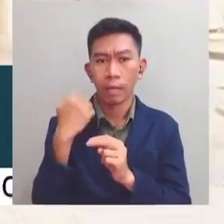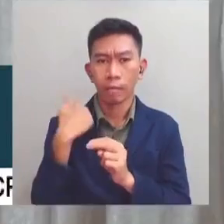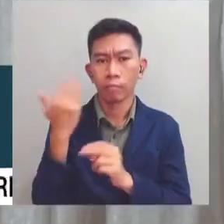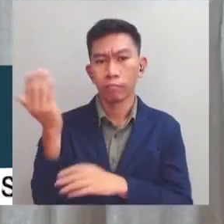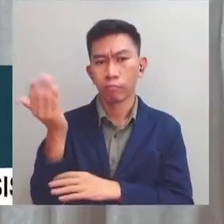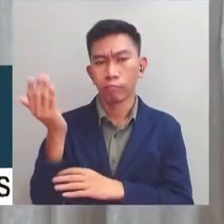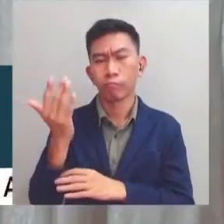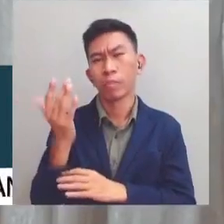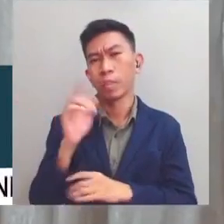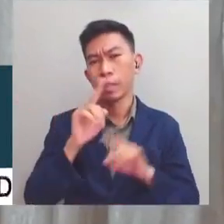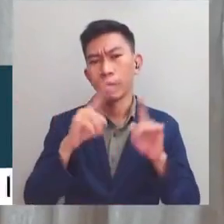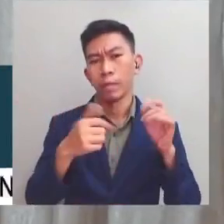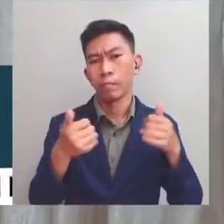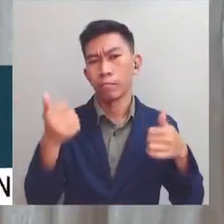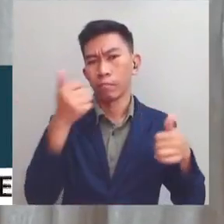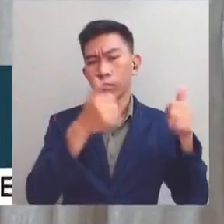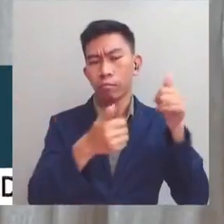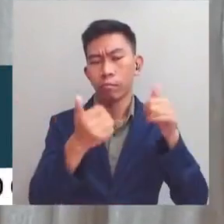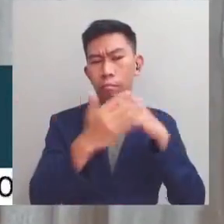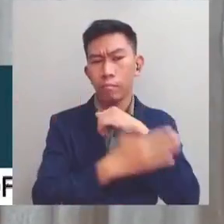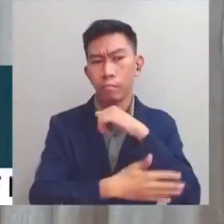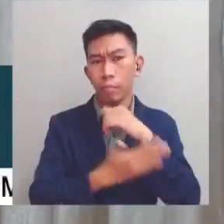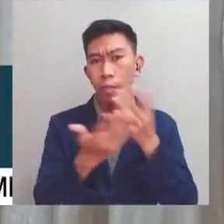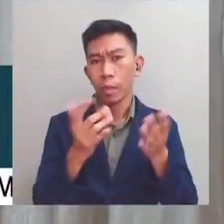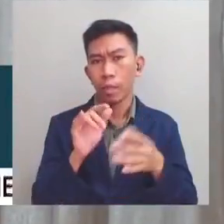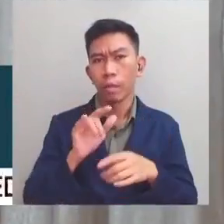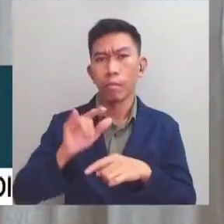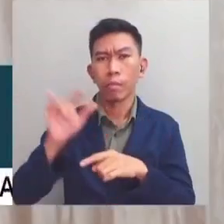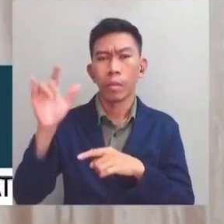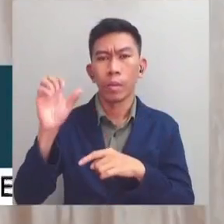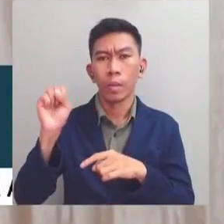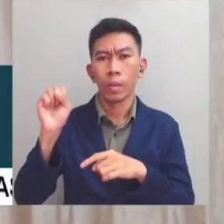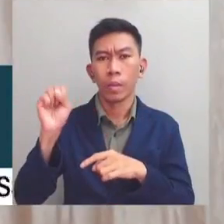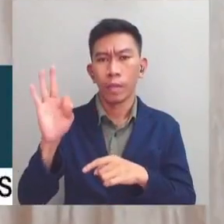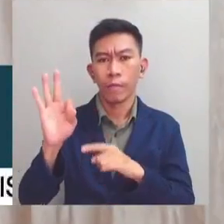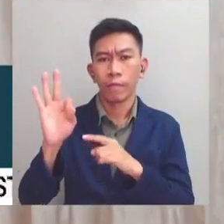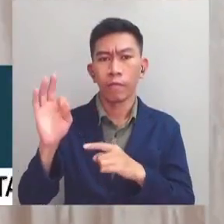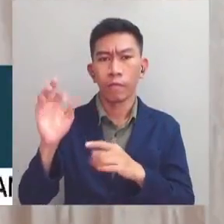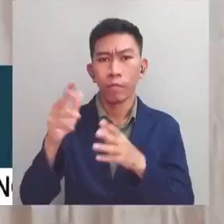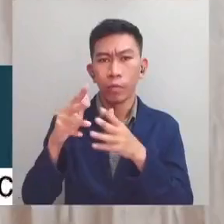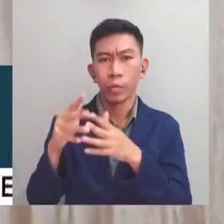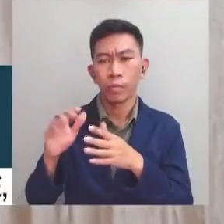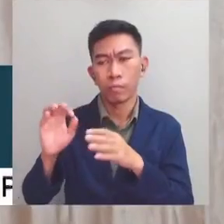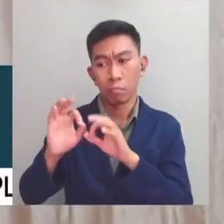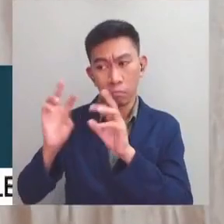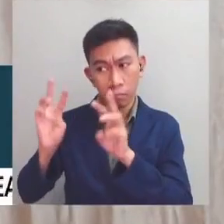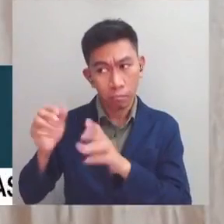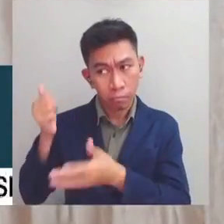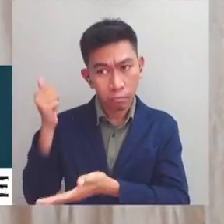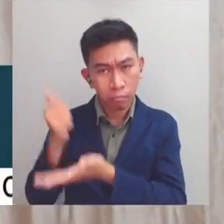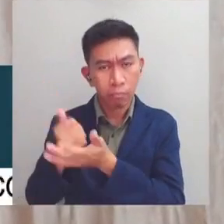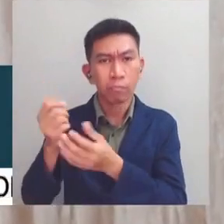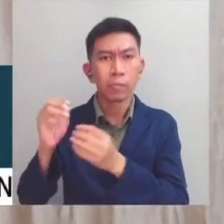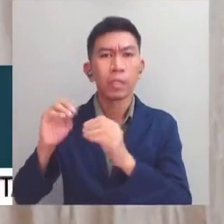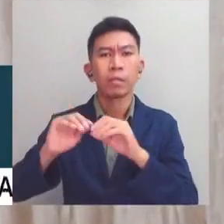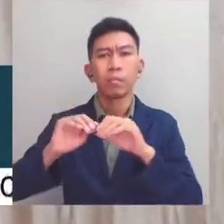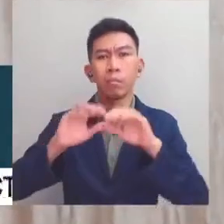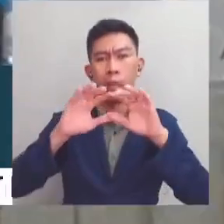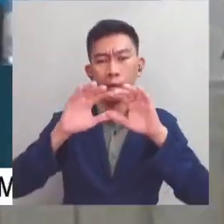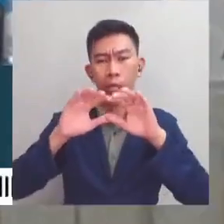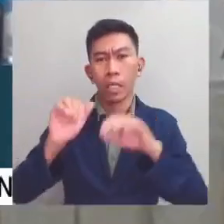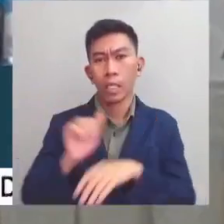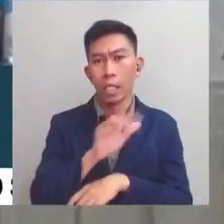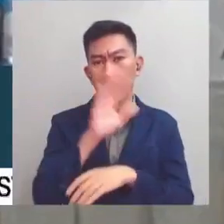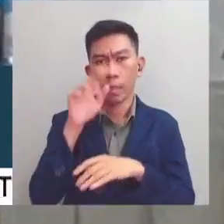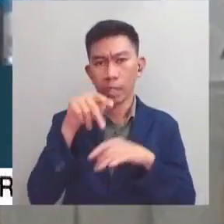discussion at San Francisco, USA. If approved, the frameworks will be implemented across APEC countries. We